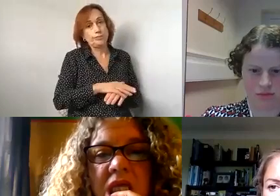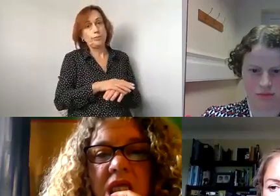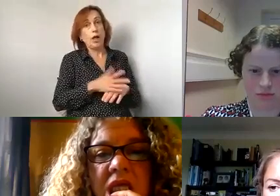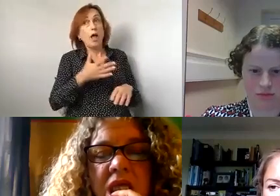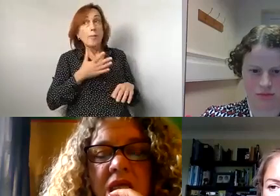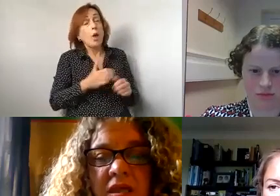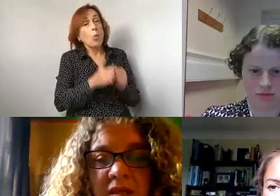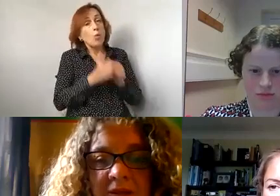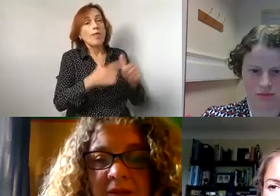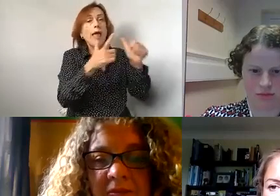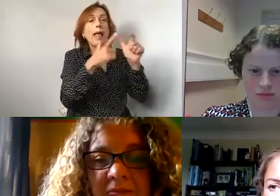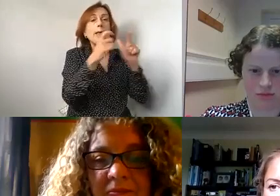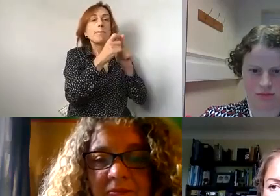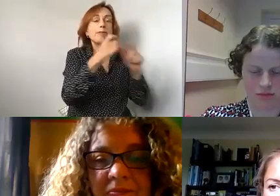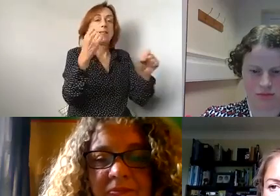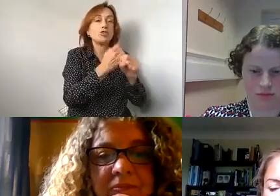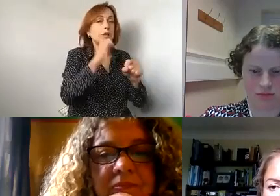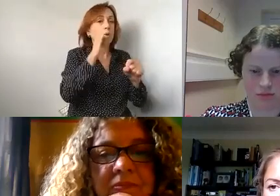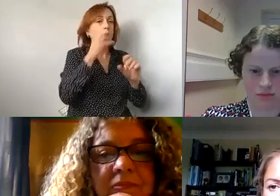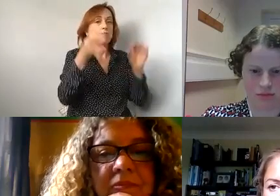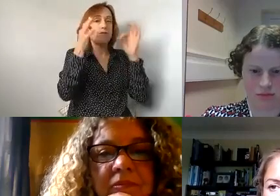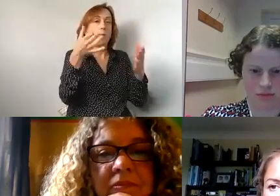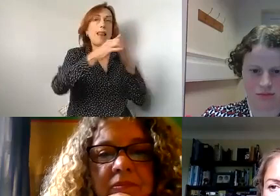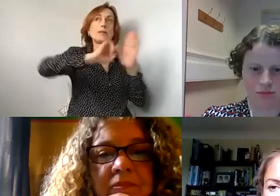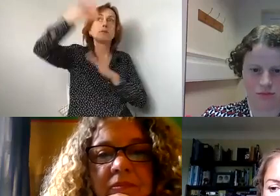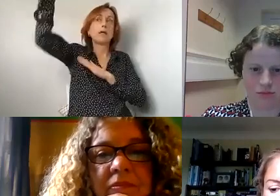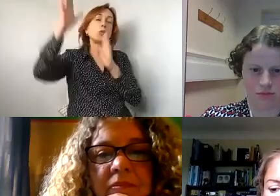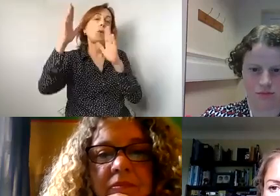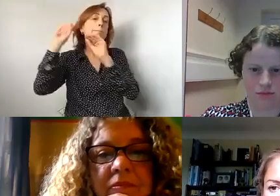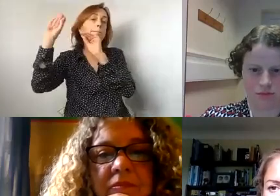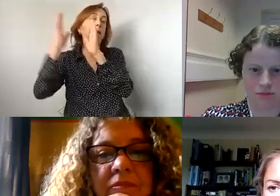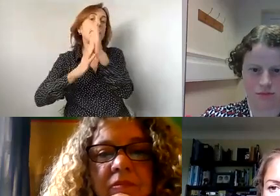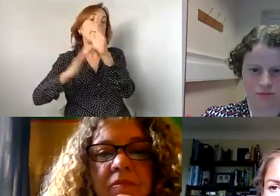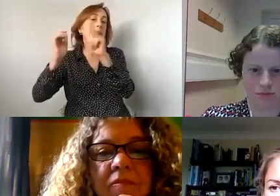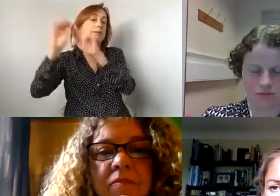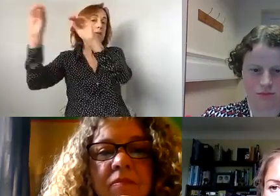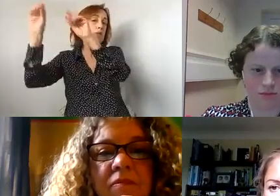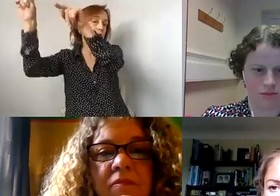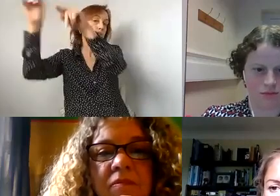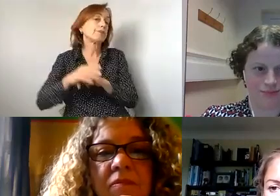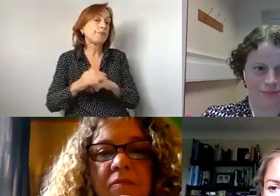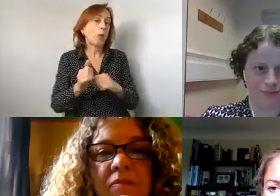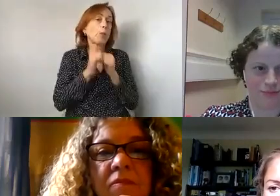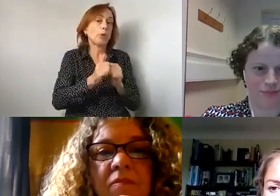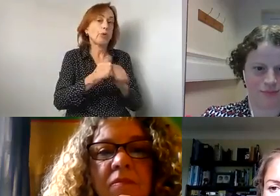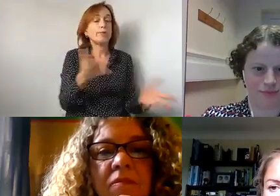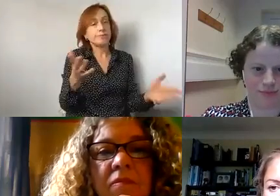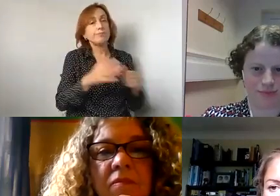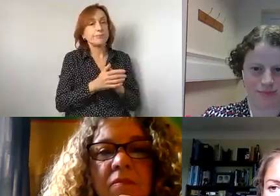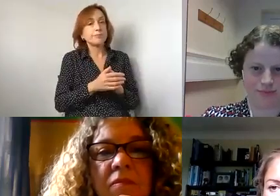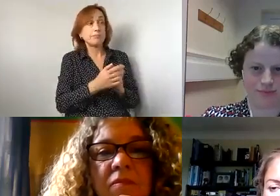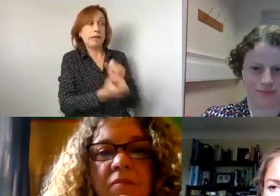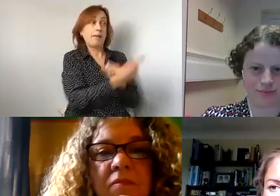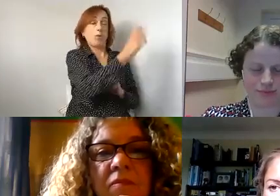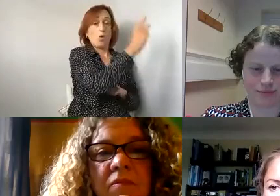minister. I mean, it is something again that is on the minds of many people, mm. parents, school leaders. So yeah, so we've seen it happen in Wales. I